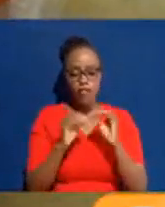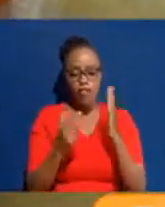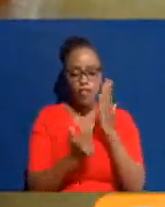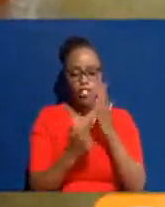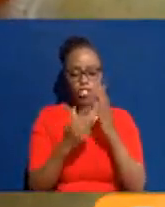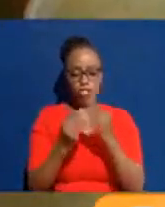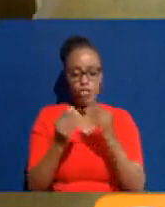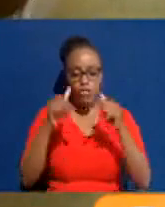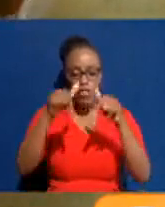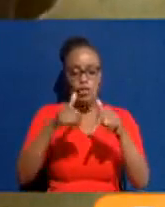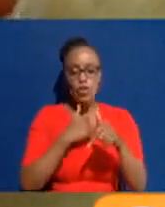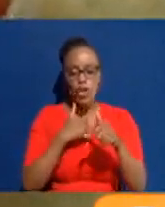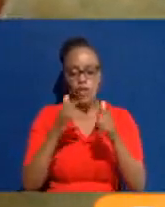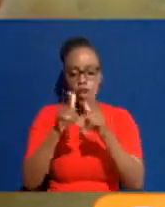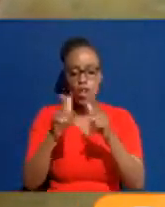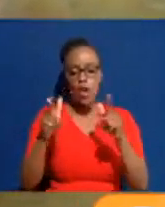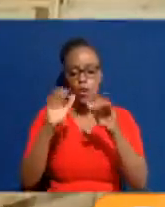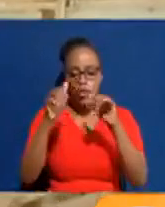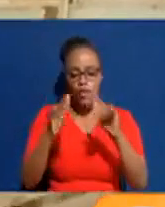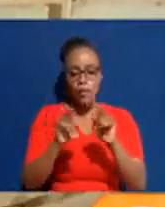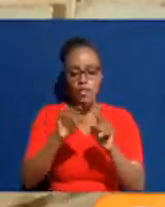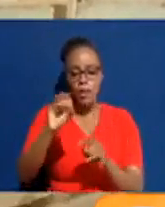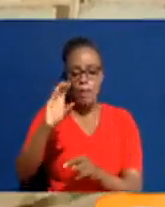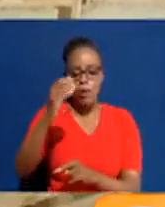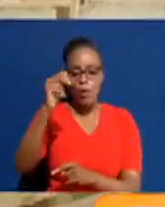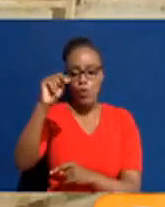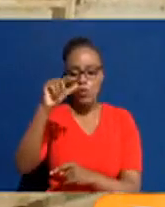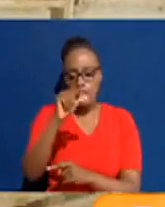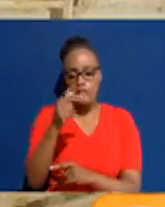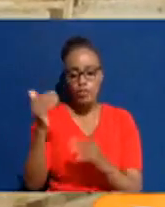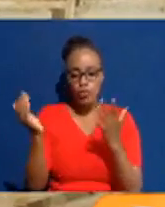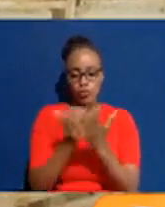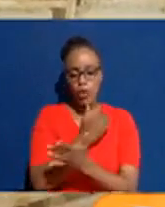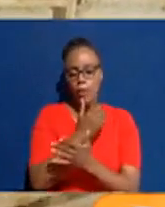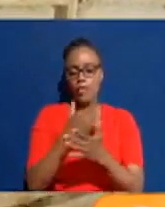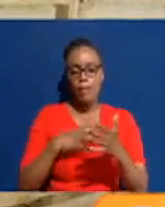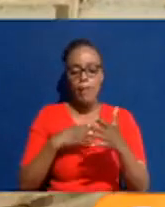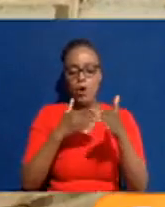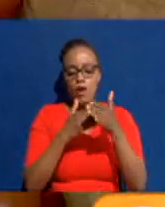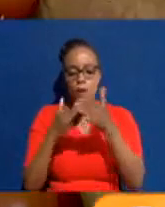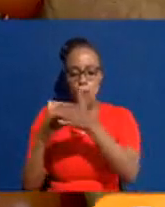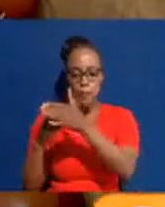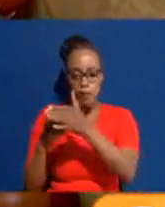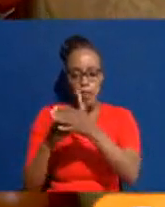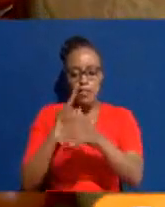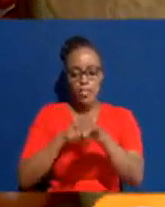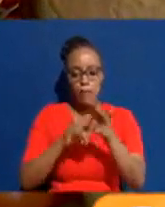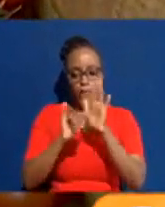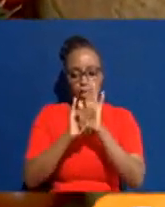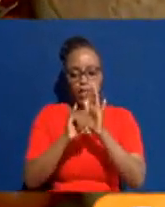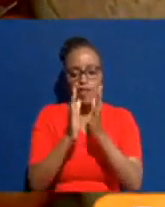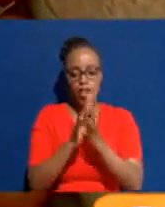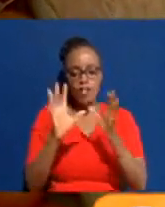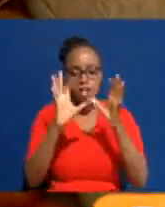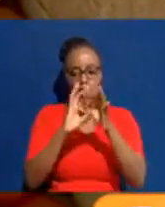solutions have today enabled farmers like Ochieng eliminate middlemen in the value chain as they identify and get links